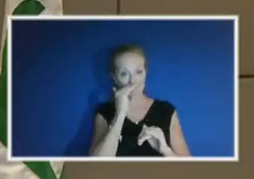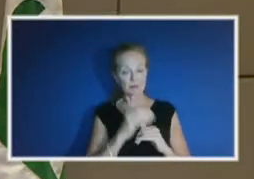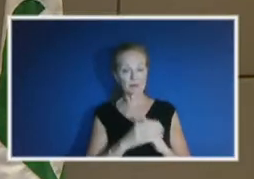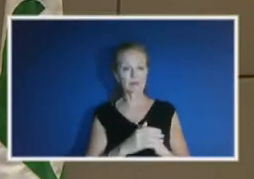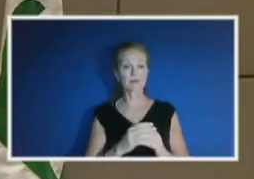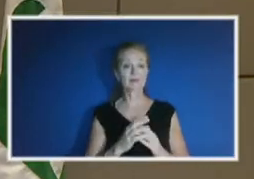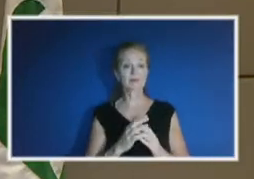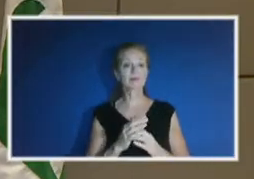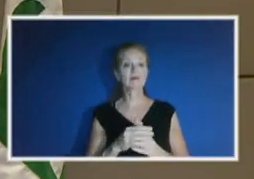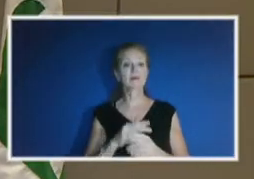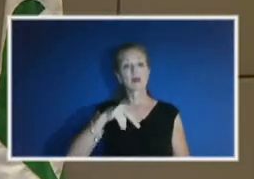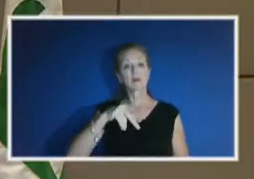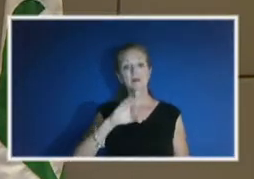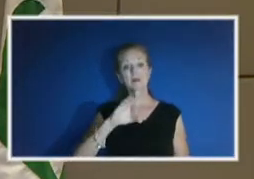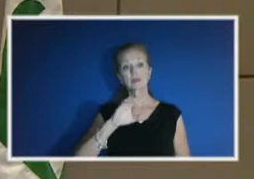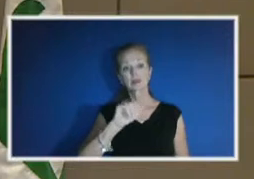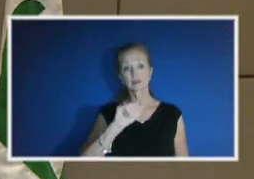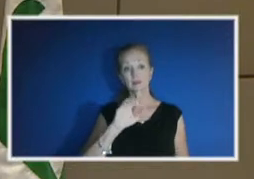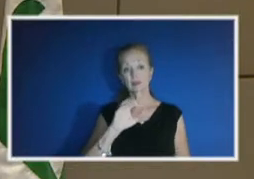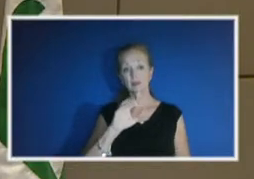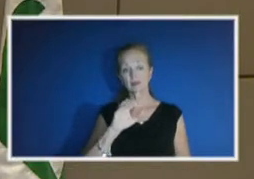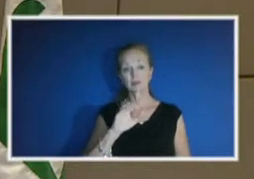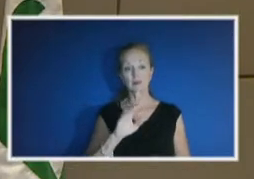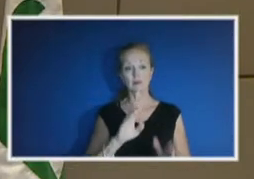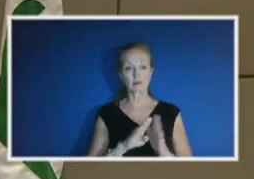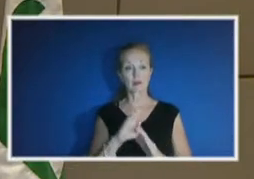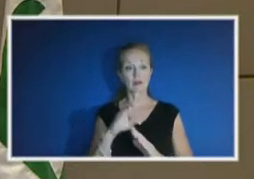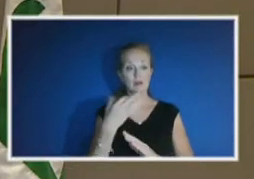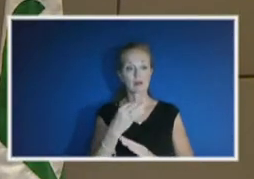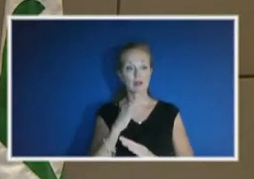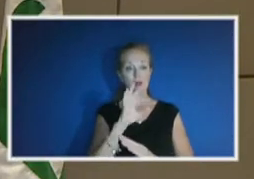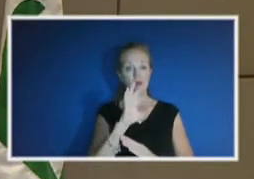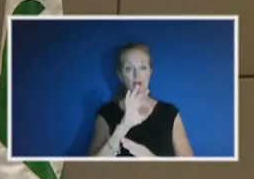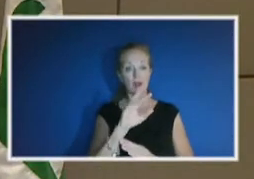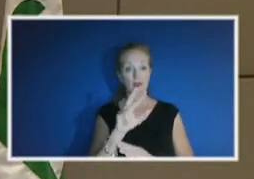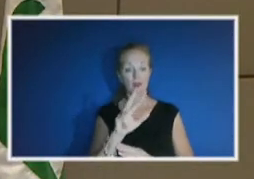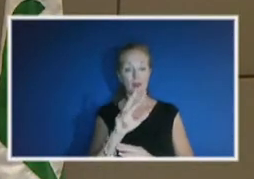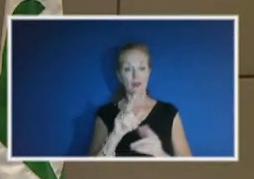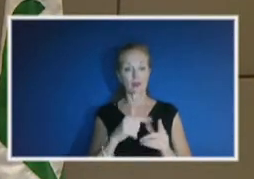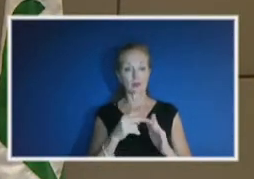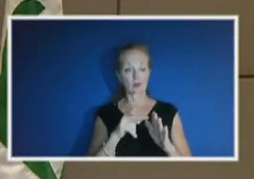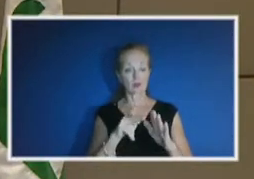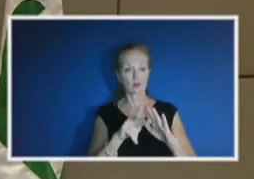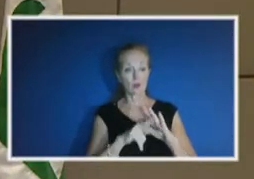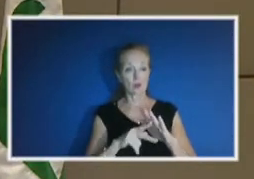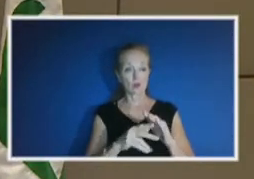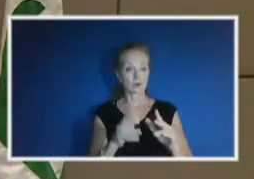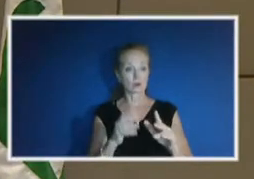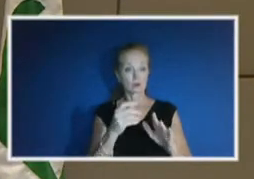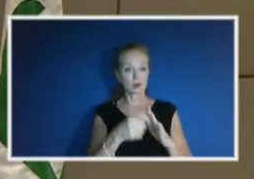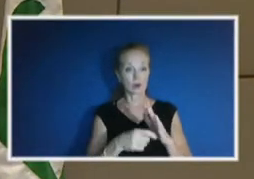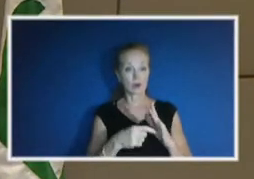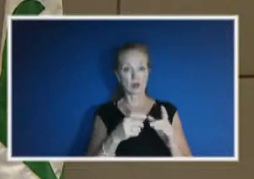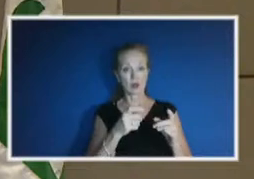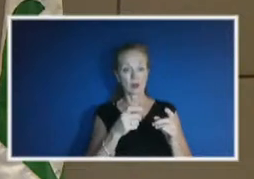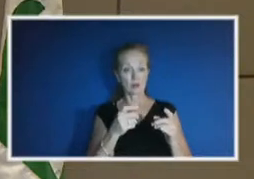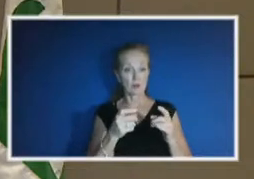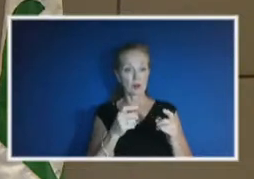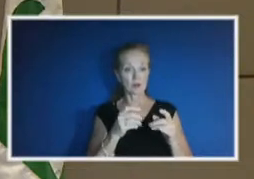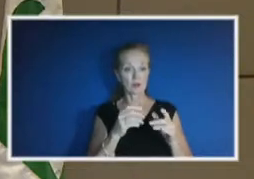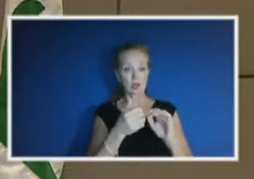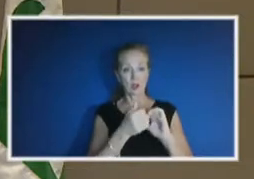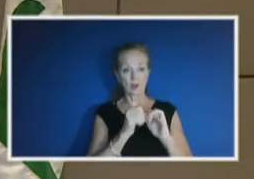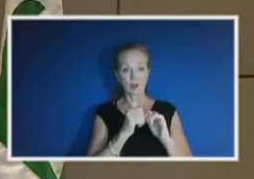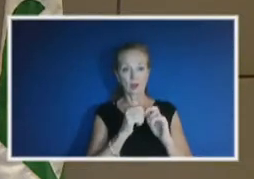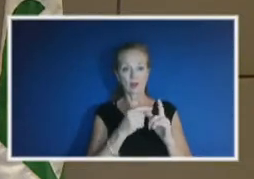Historically, the PCAC was created by City Council in 1993 with a primary charge of looking at managed competitions, as it was called,